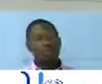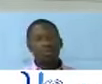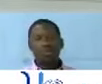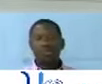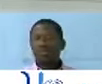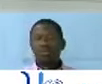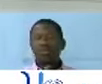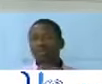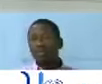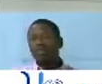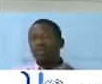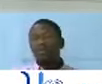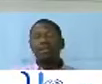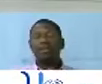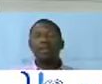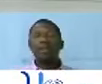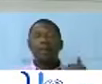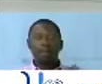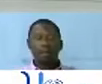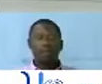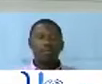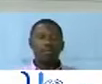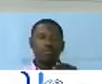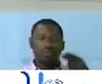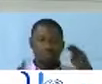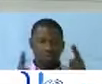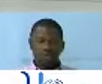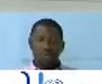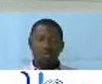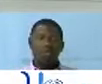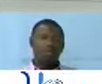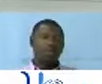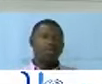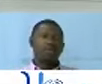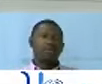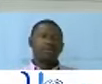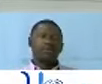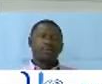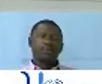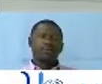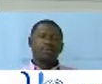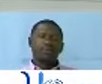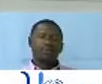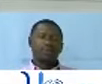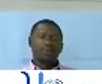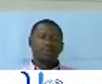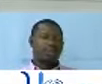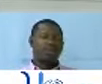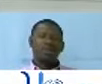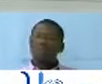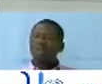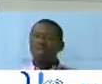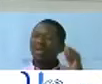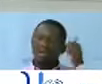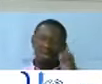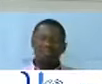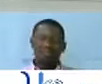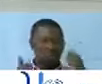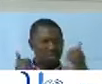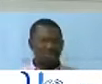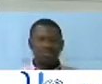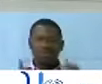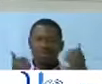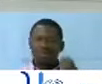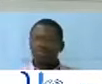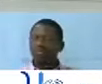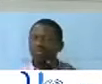ko ci ndigal bo xamné mu ngi tuké ko ci clientam. And that has been the trend. Te itam lool mo don jikko ji rek. When